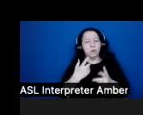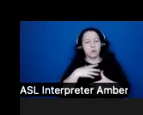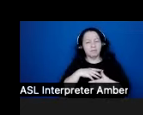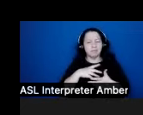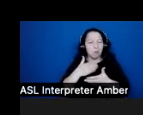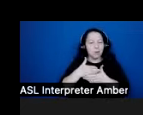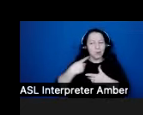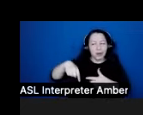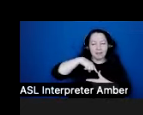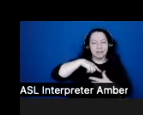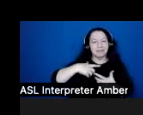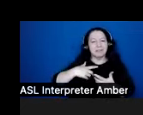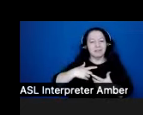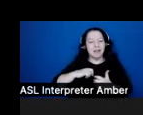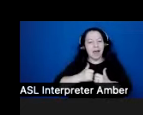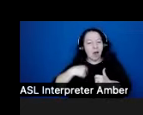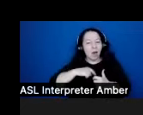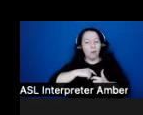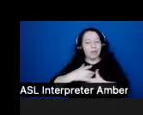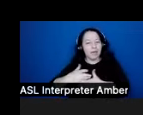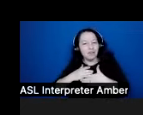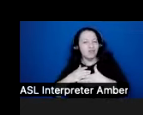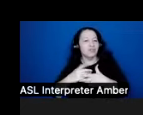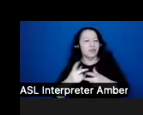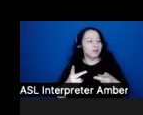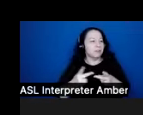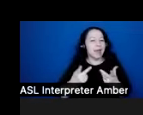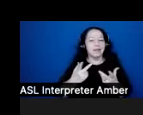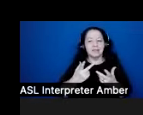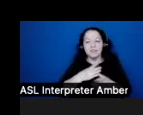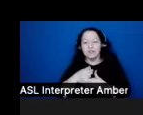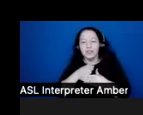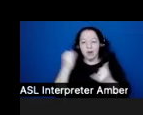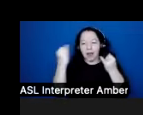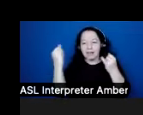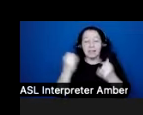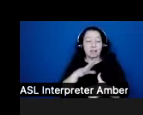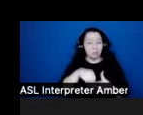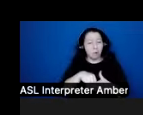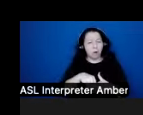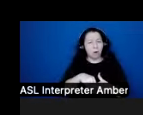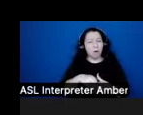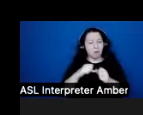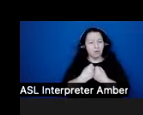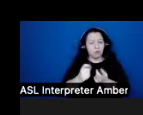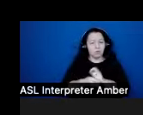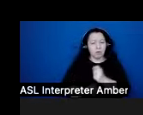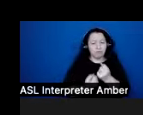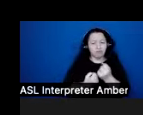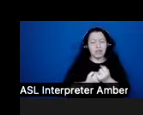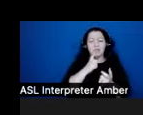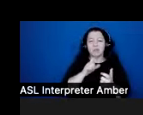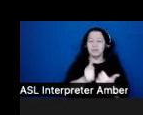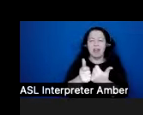like the way that we can share space and ideas. And part of social change advocacy, right, is challenging the notion that